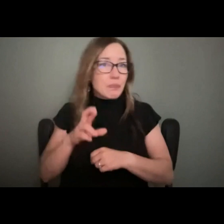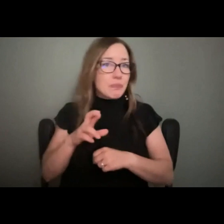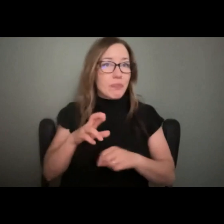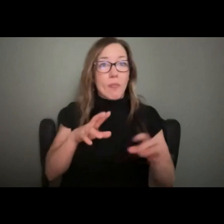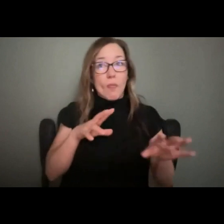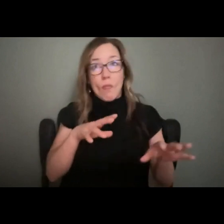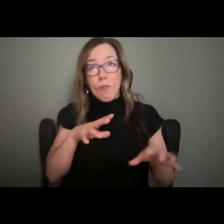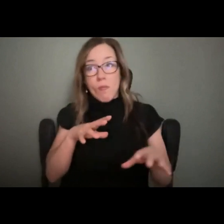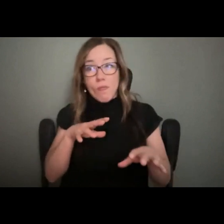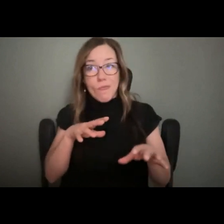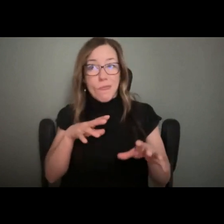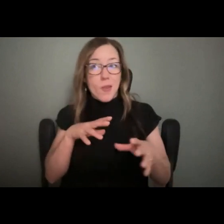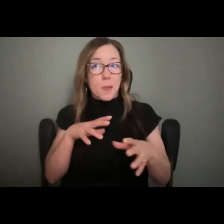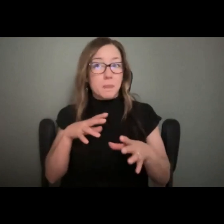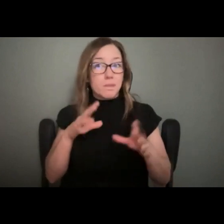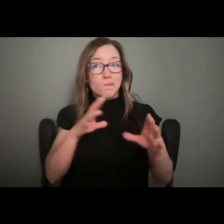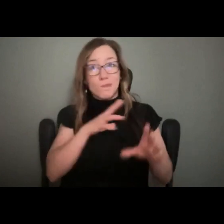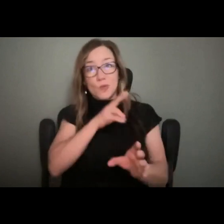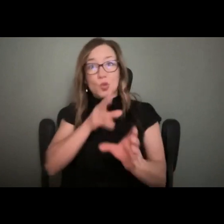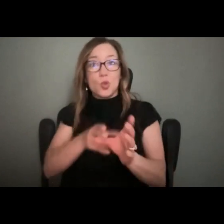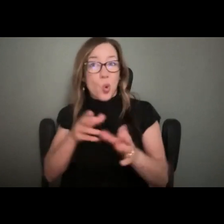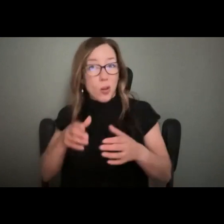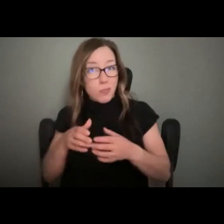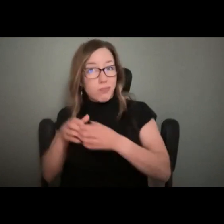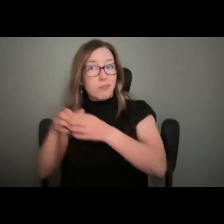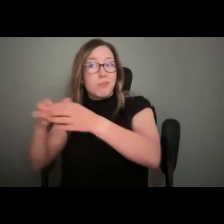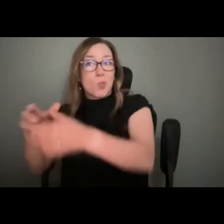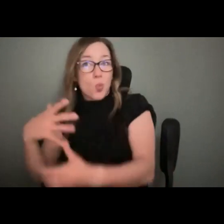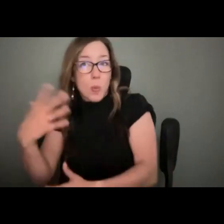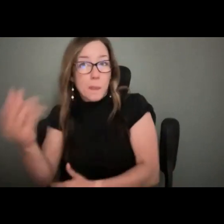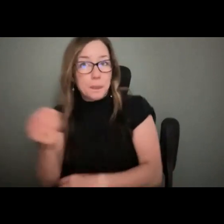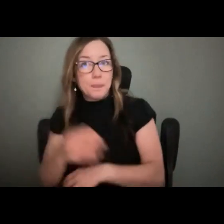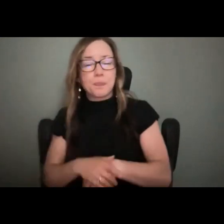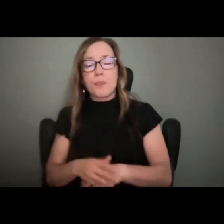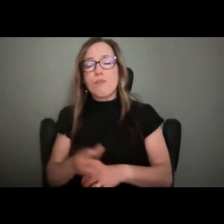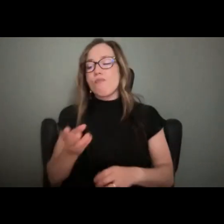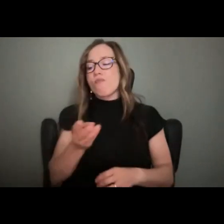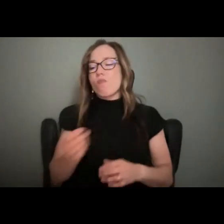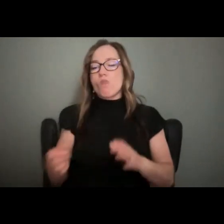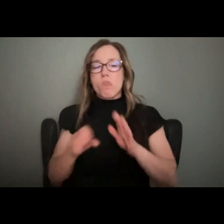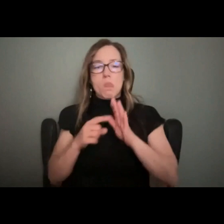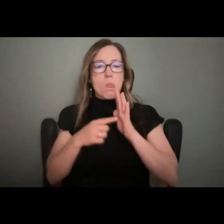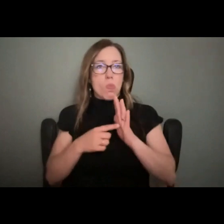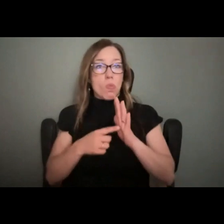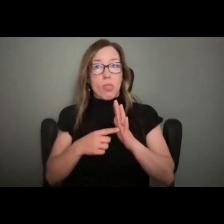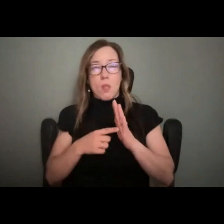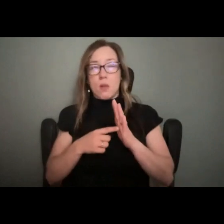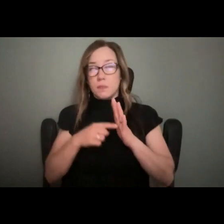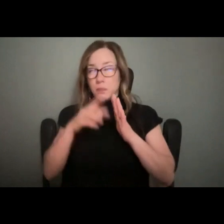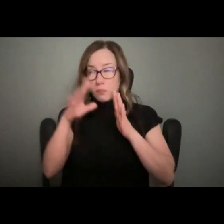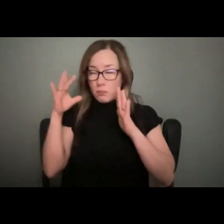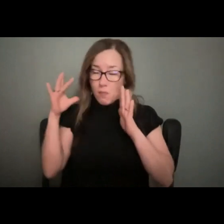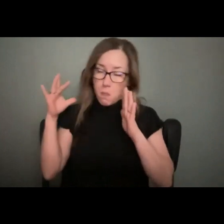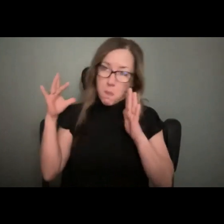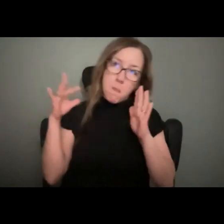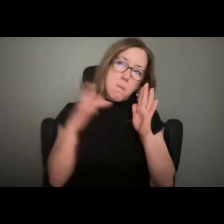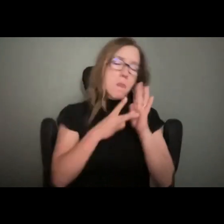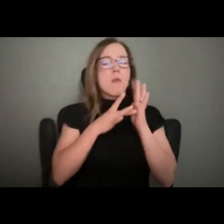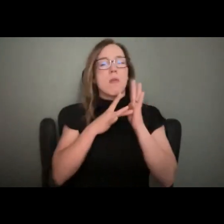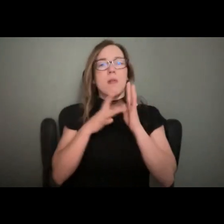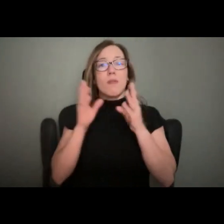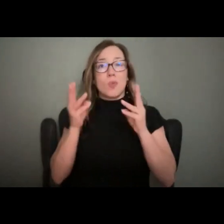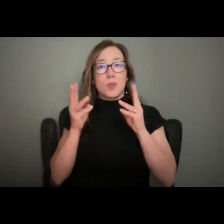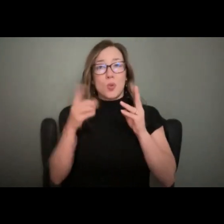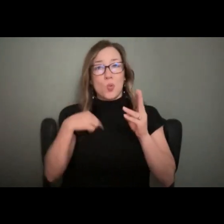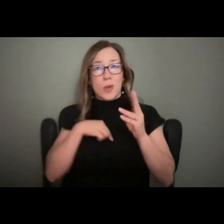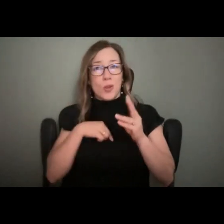part in an outing. So a couple of examples of that, right in the dead of winter, and as I said, we're in Minnesota, so